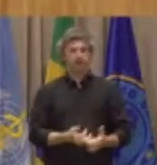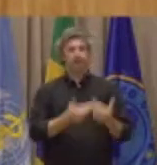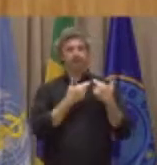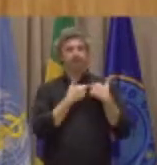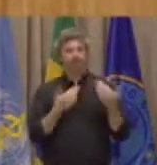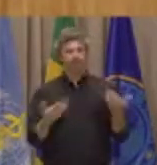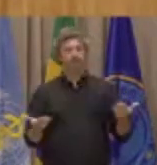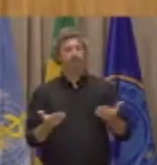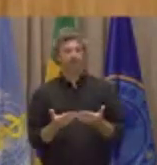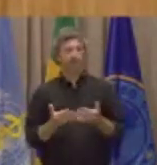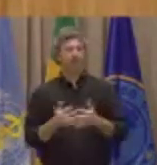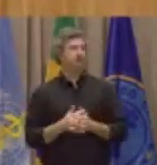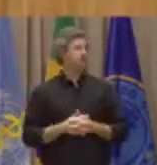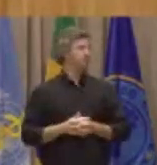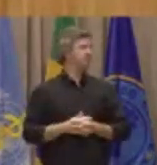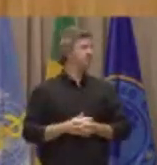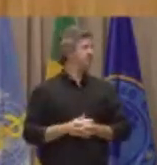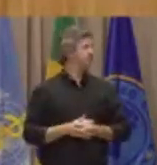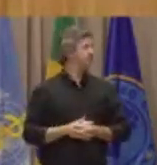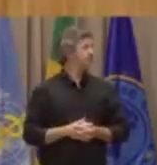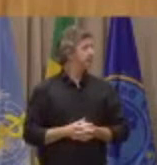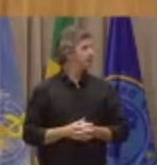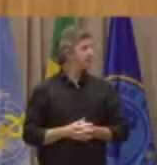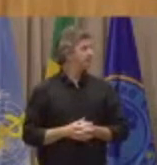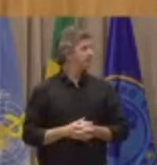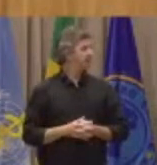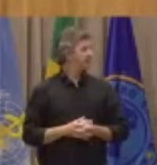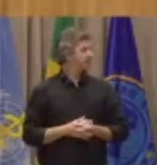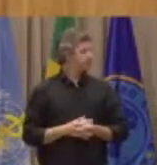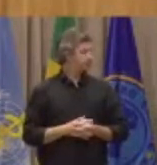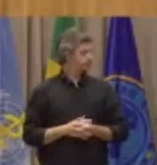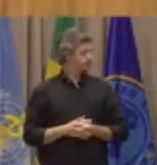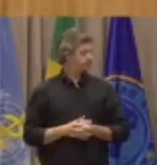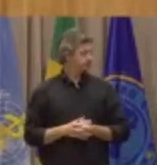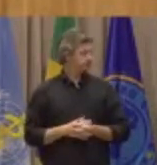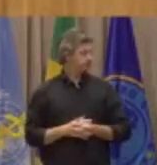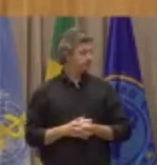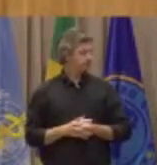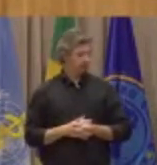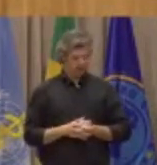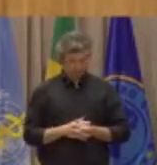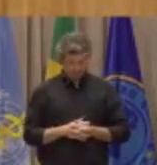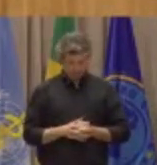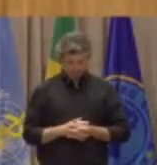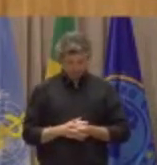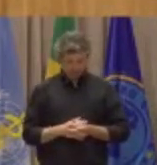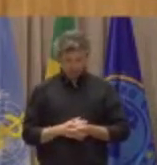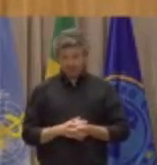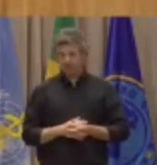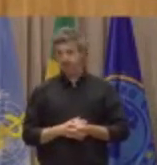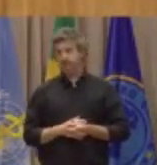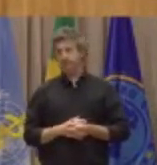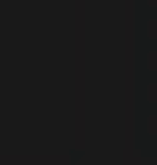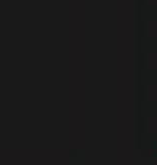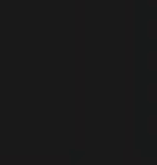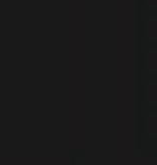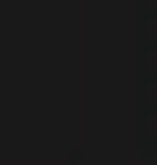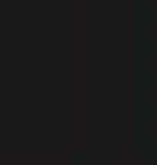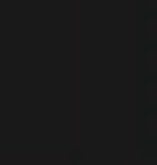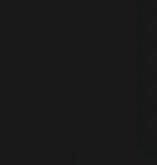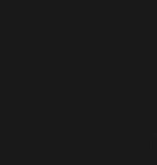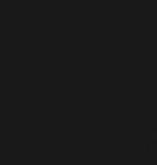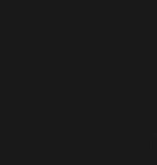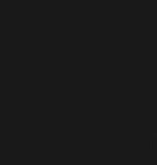primary healthcare. So it's our responsibility. I will show my presentation on the screen.